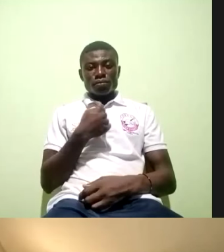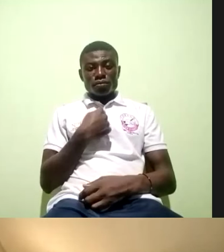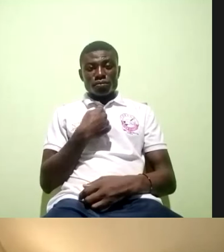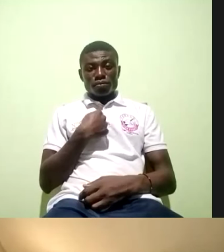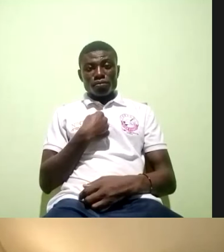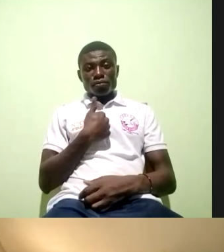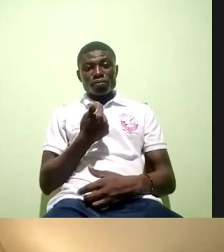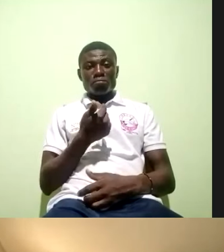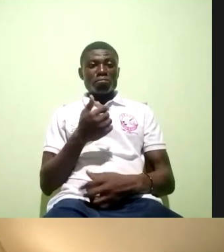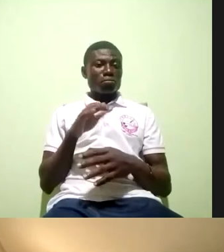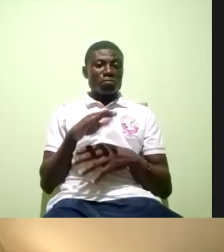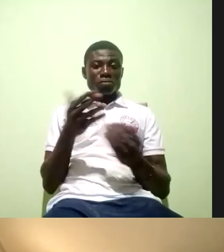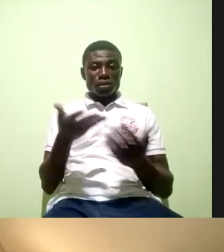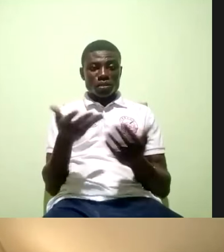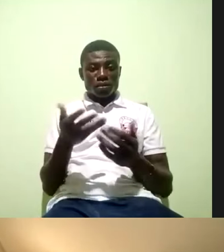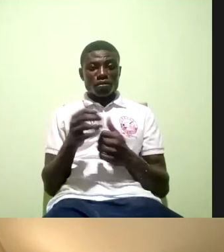here and